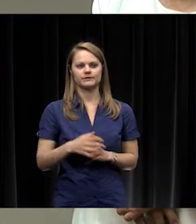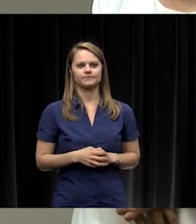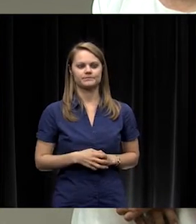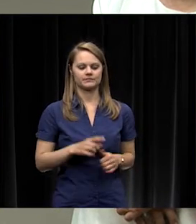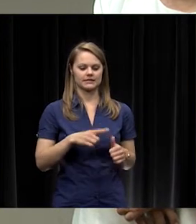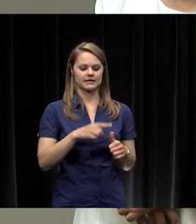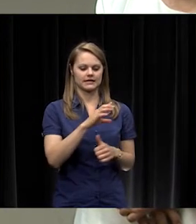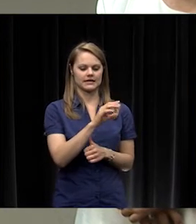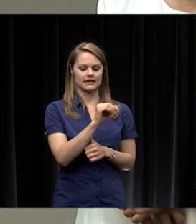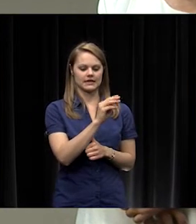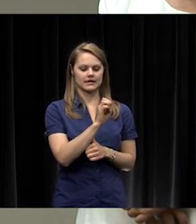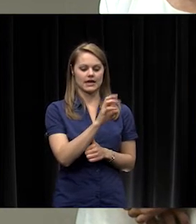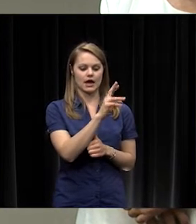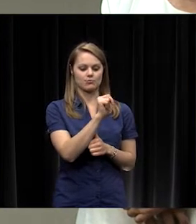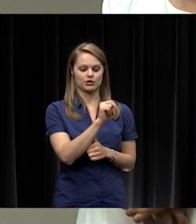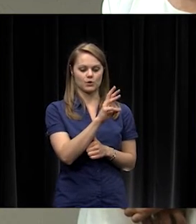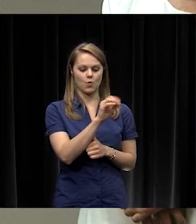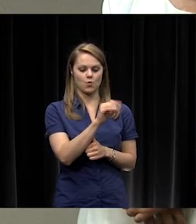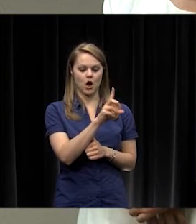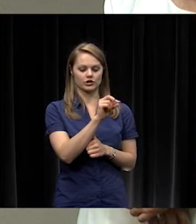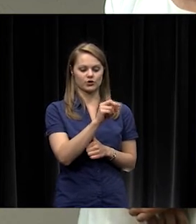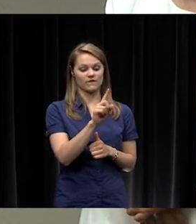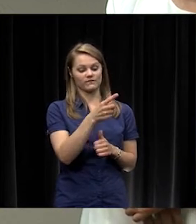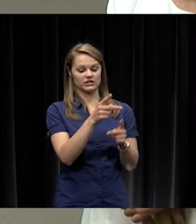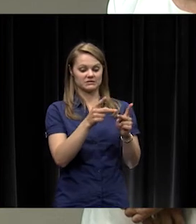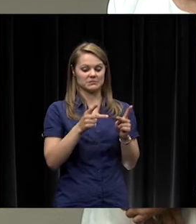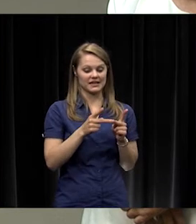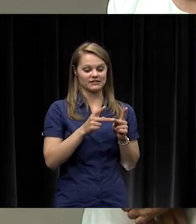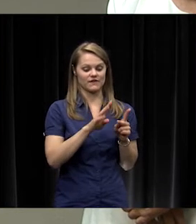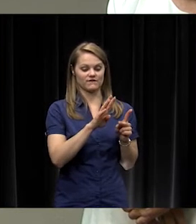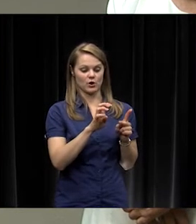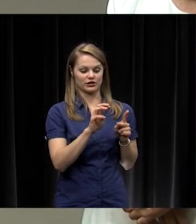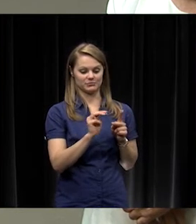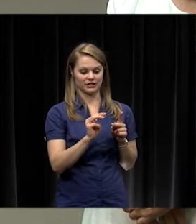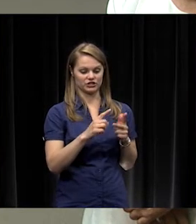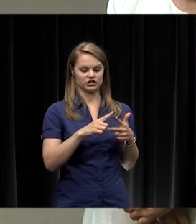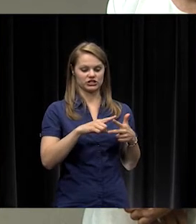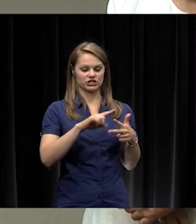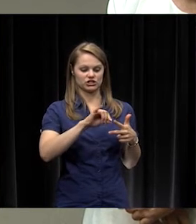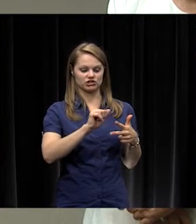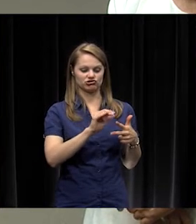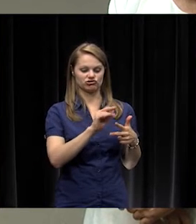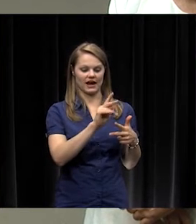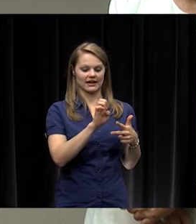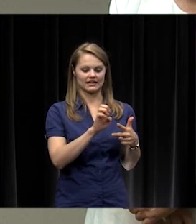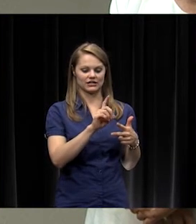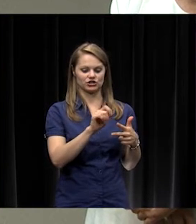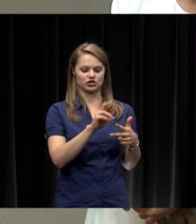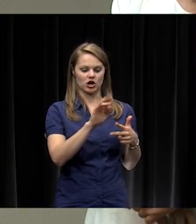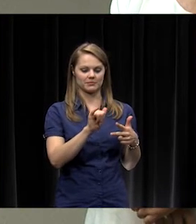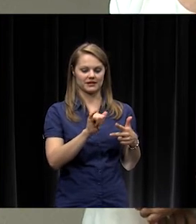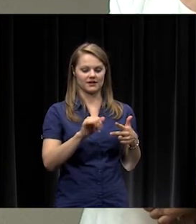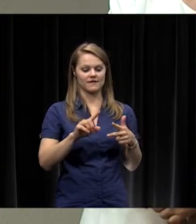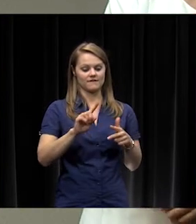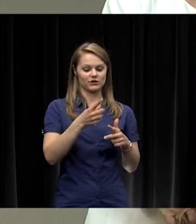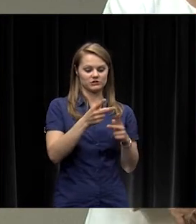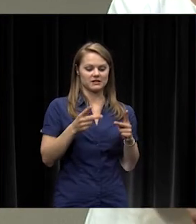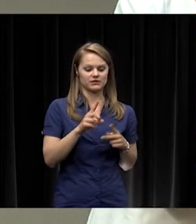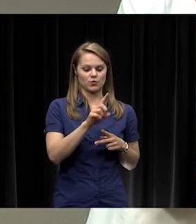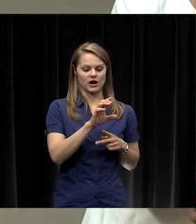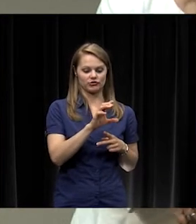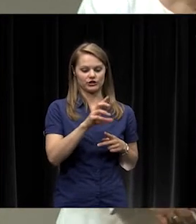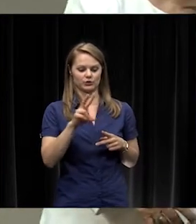Cameron Waldo, who placed first in the 400 meters. Jackie Darby, who placed first in both 100 meters and 200